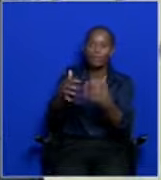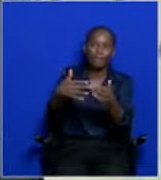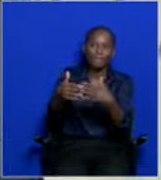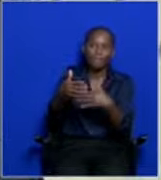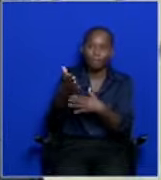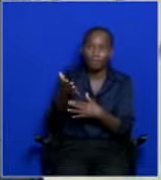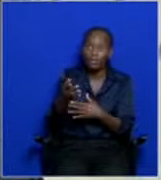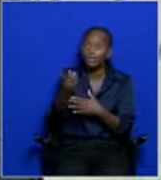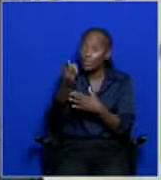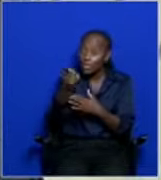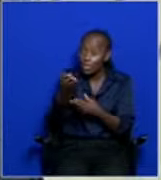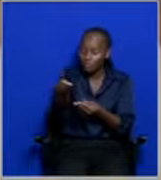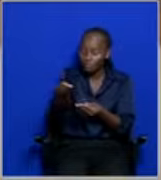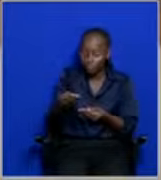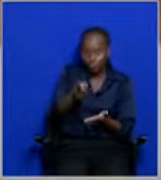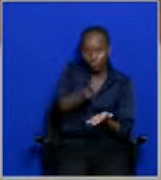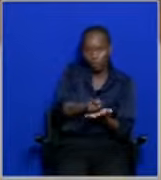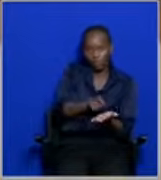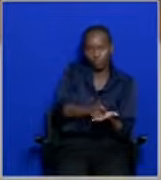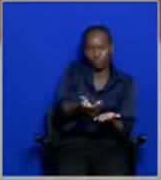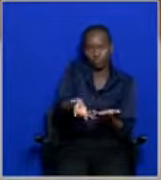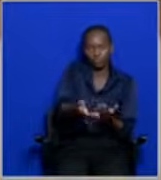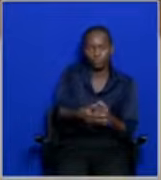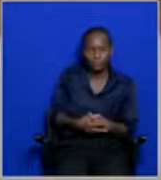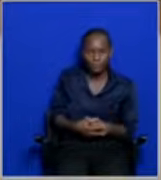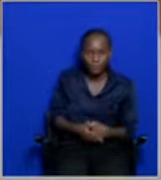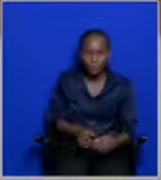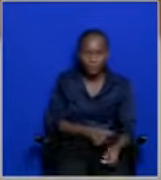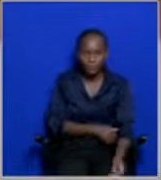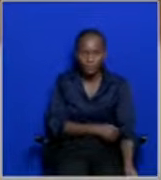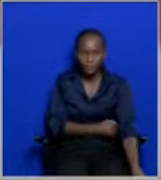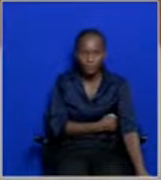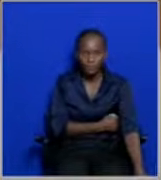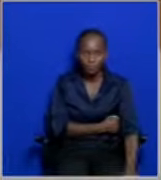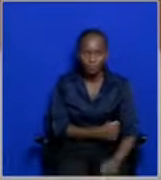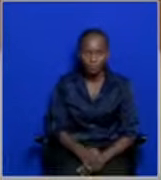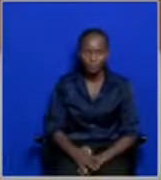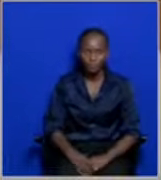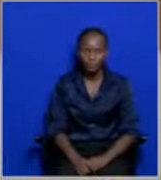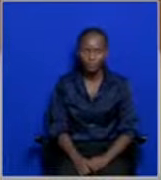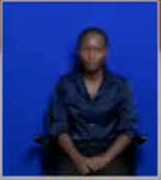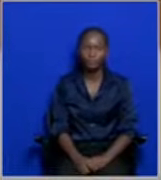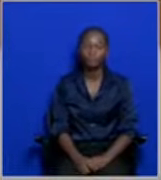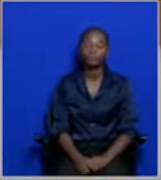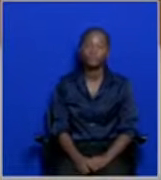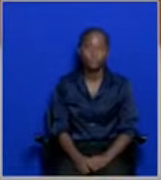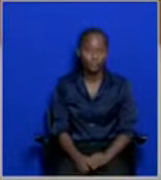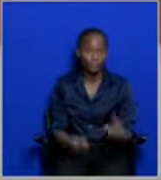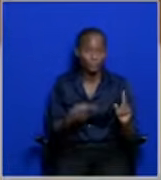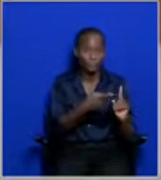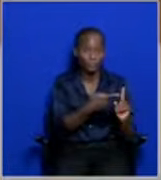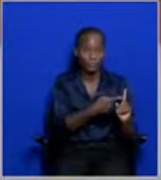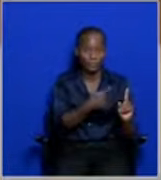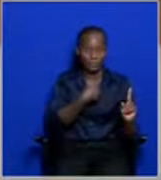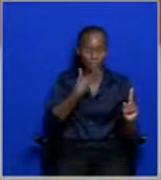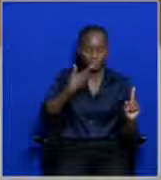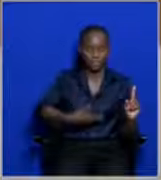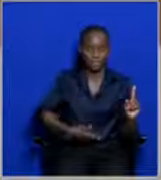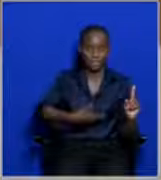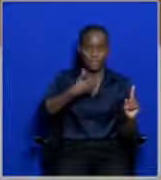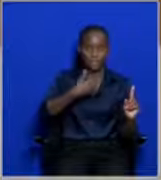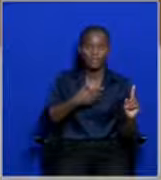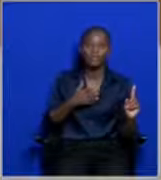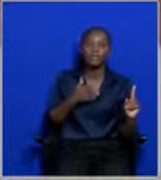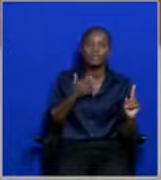this. Okay. Mr. Van der Walt states, I, Etienne Van der Walt, a white male, hereby wish to provide the